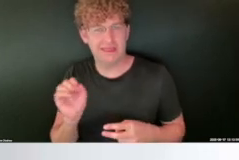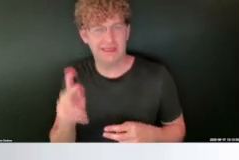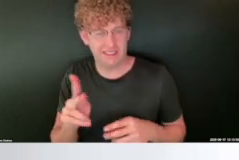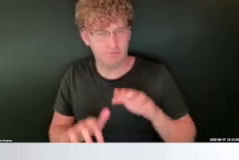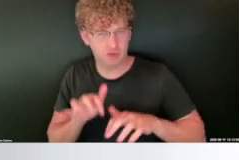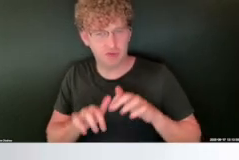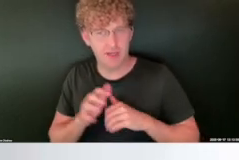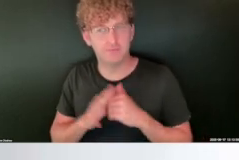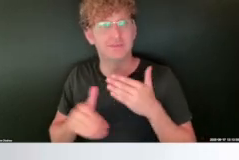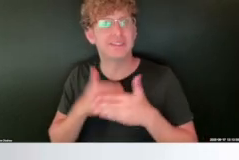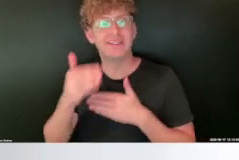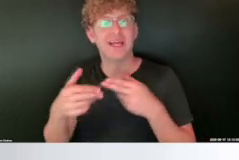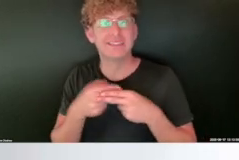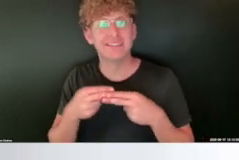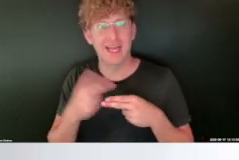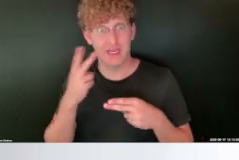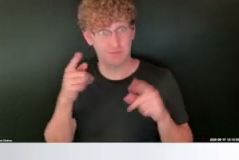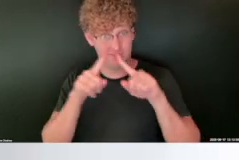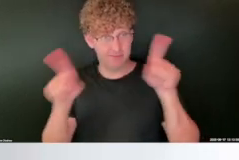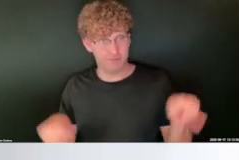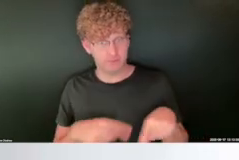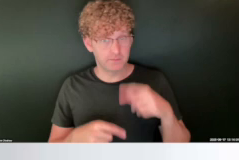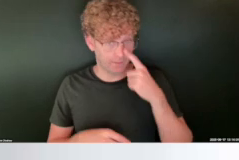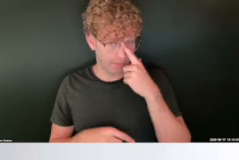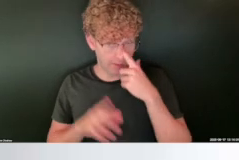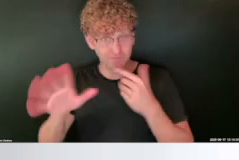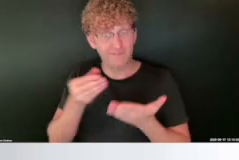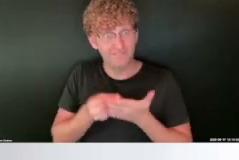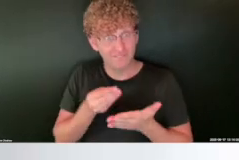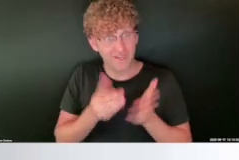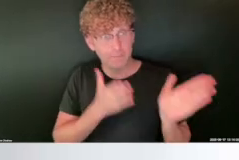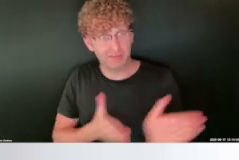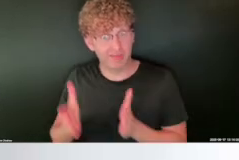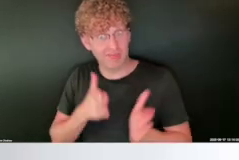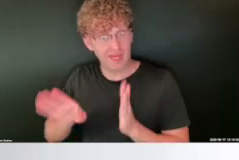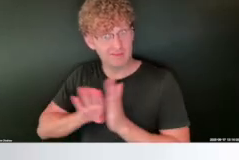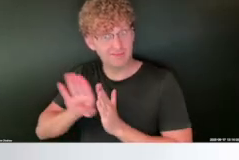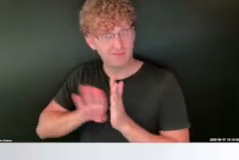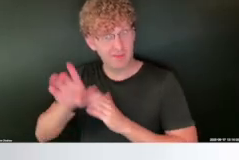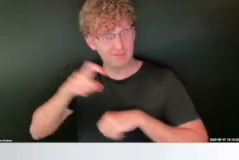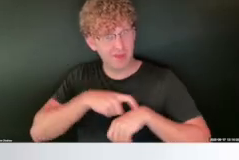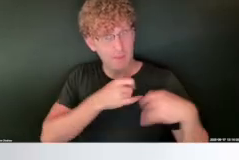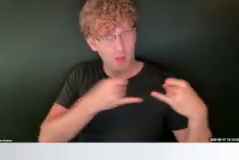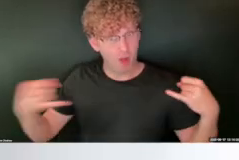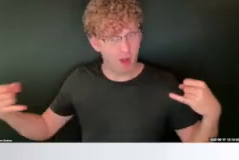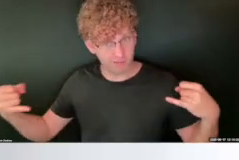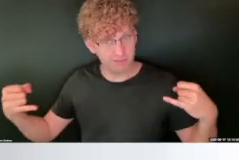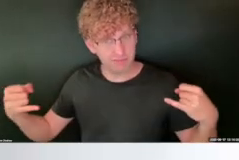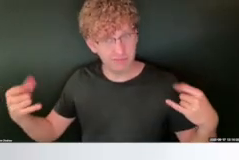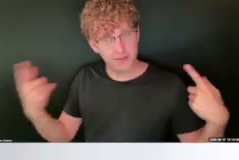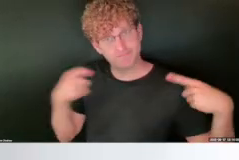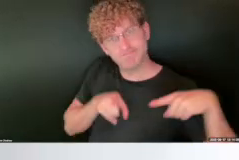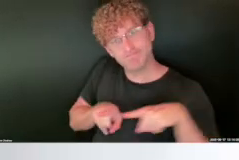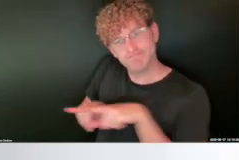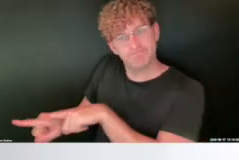This slide shows the funding plan development timeline, which aligns with the state budget development timeline.